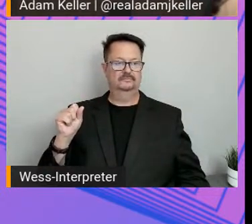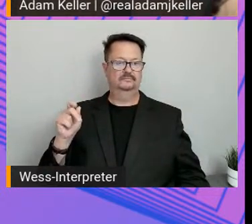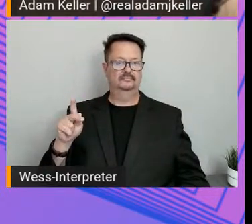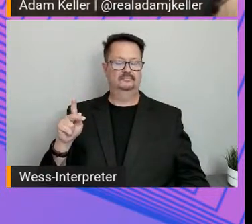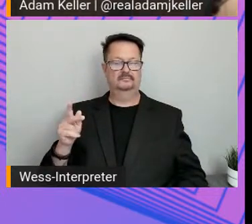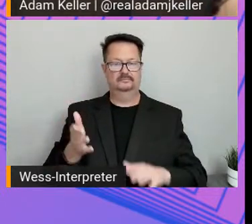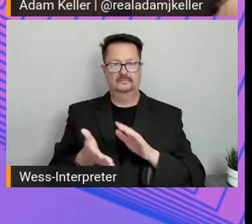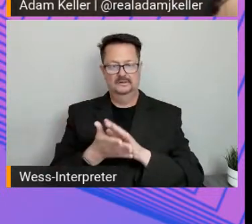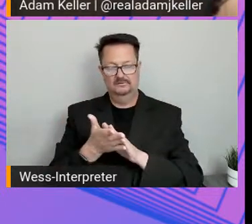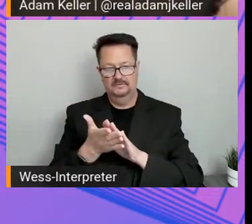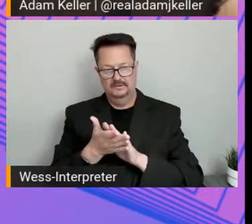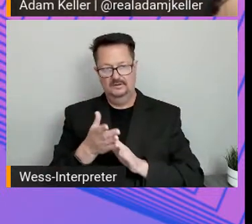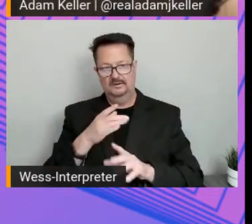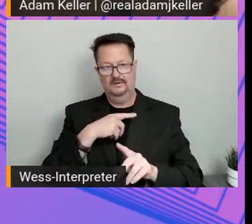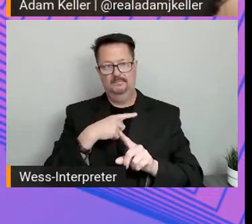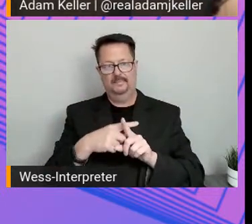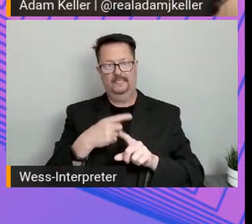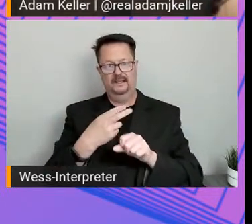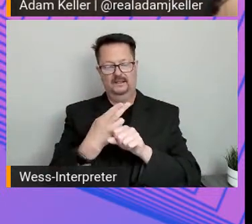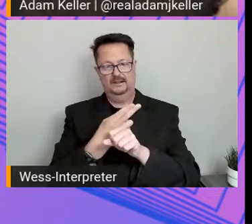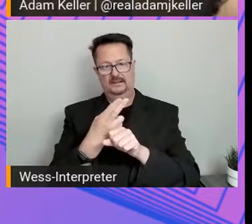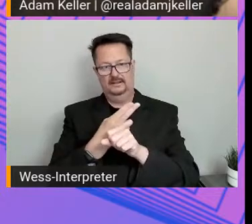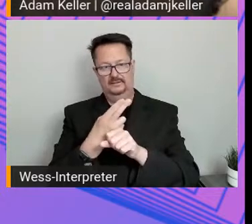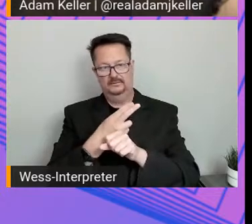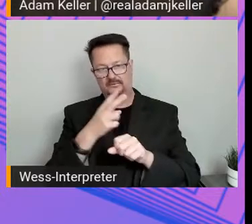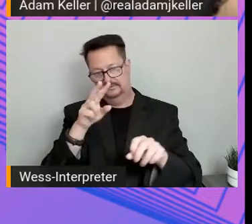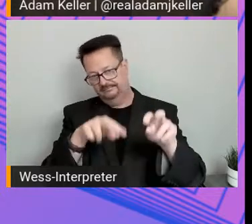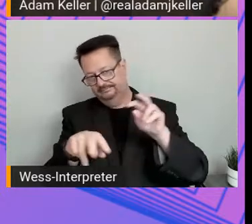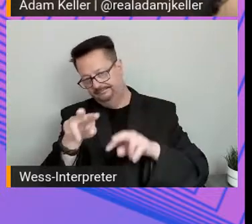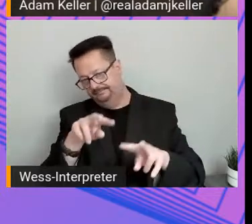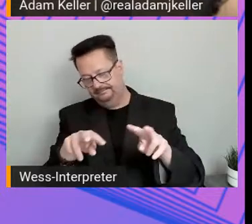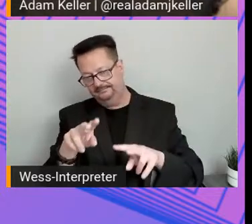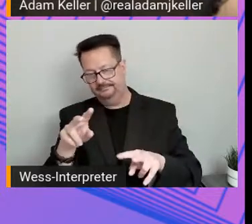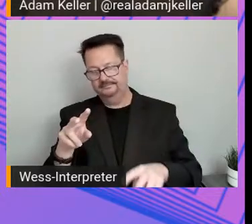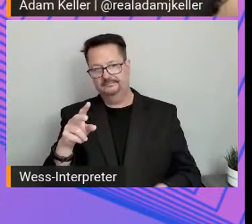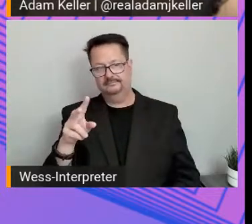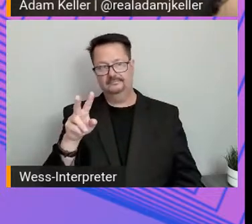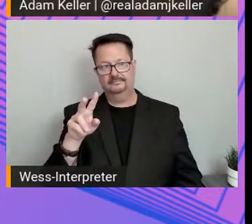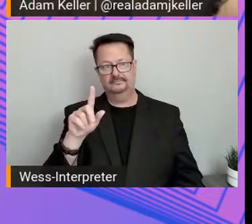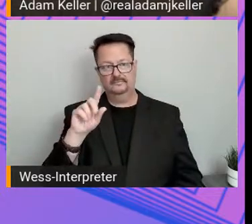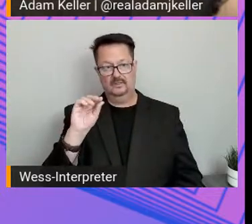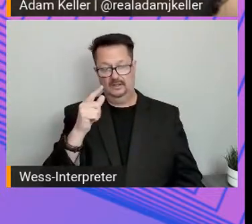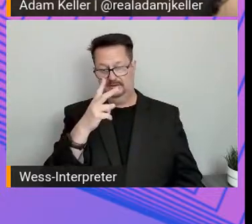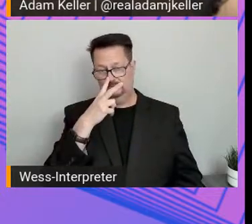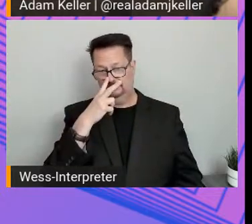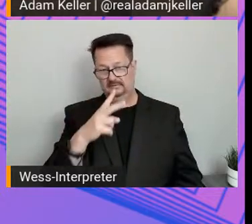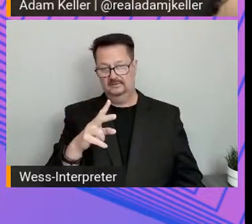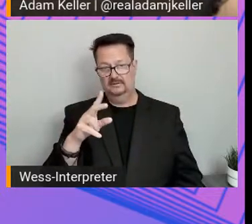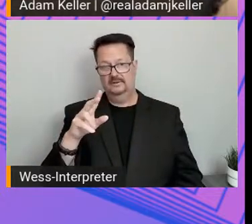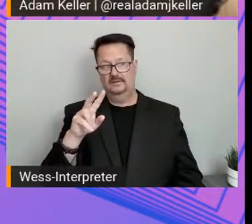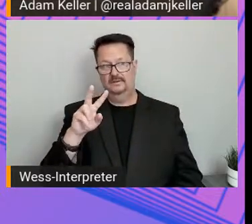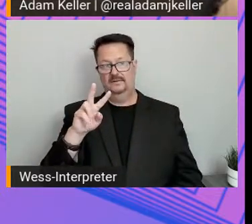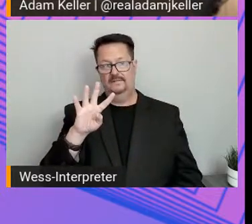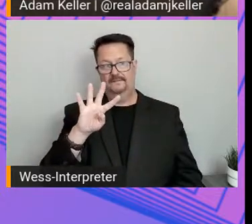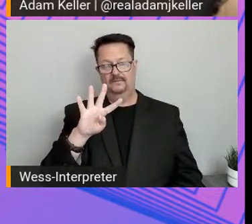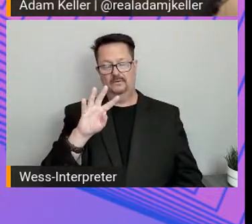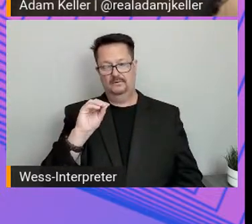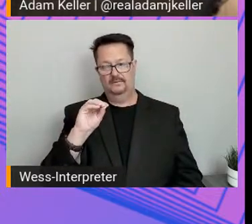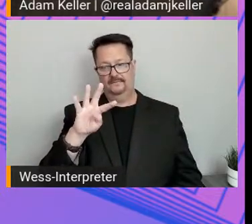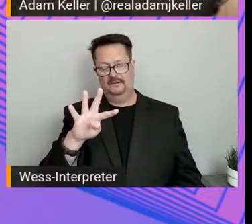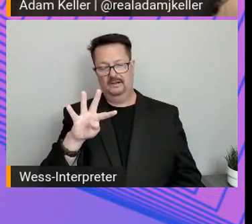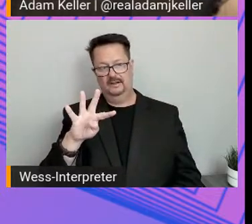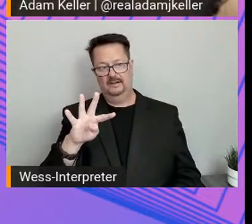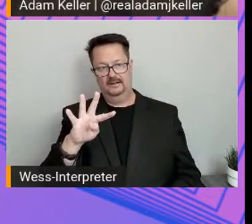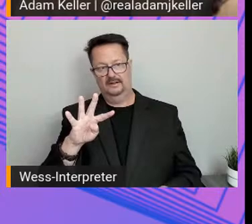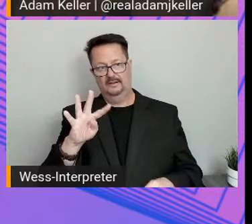In addition, I can view logs for my service. So you can see when I made that call, that 405 method not allowed. And then I finally